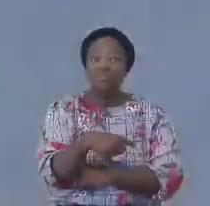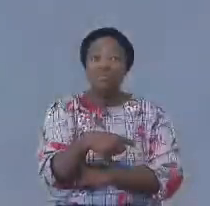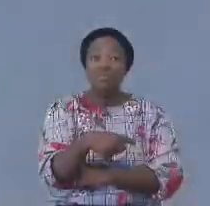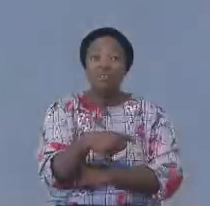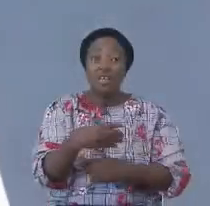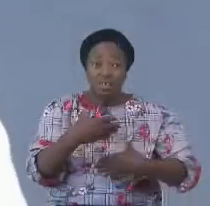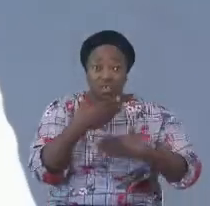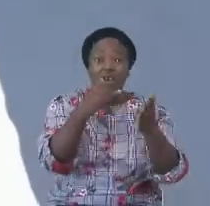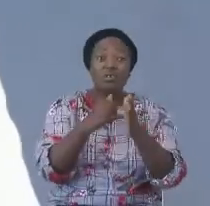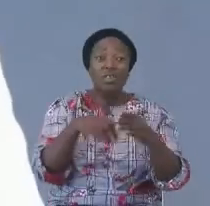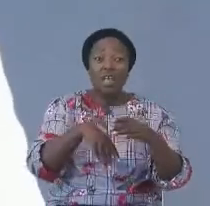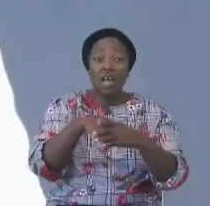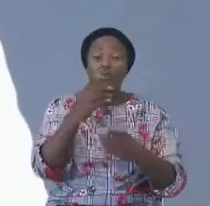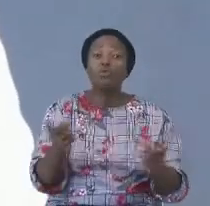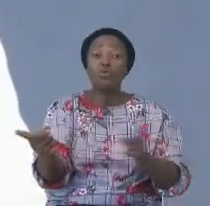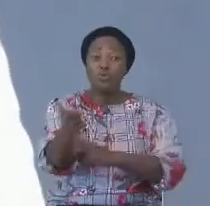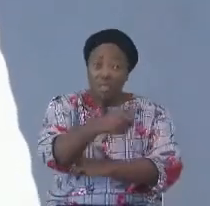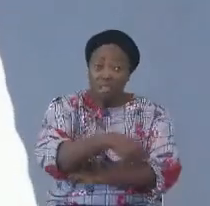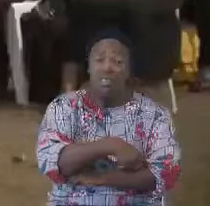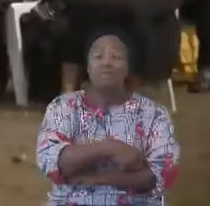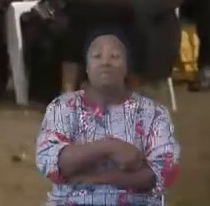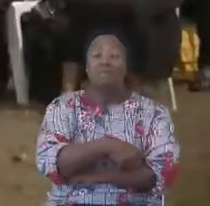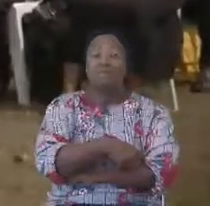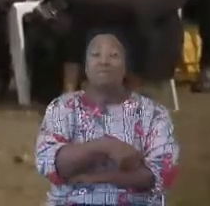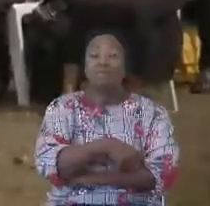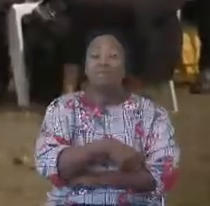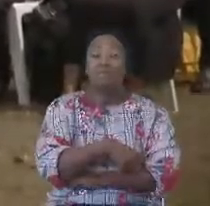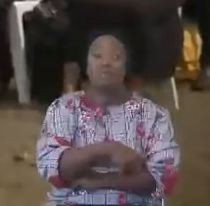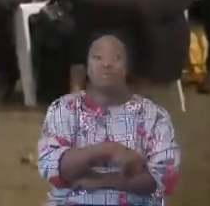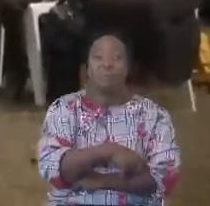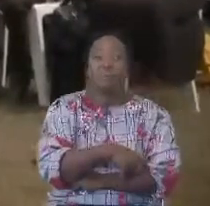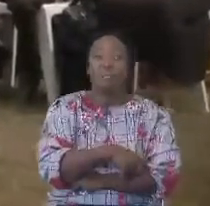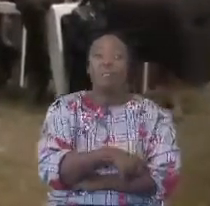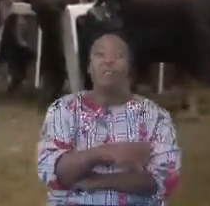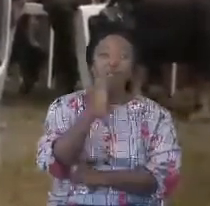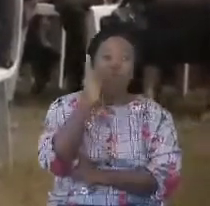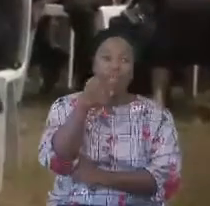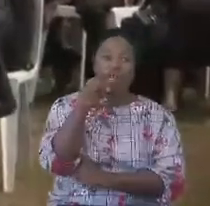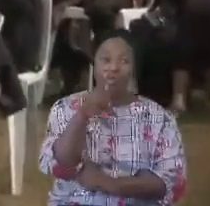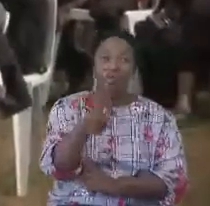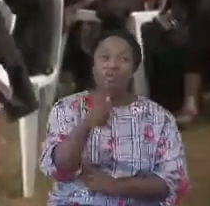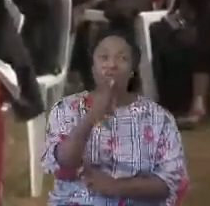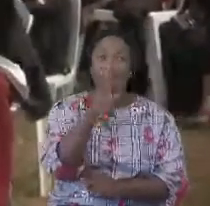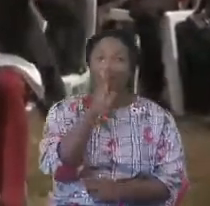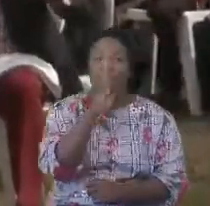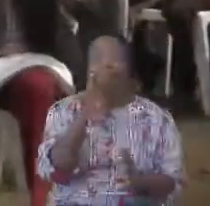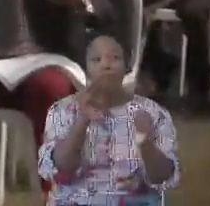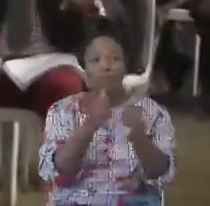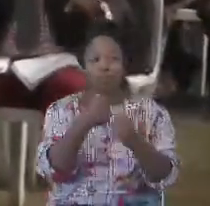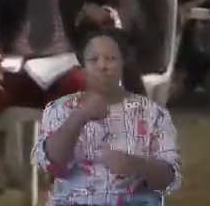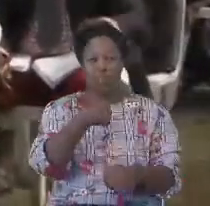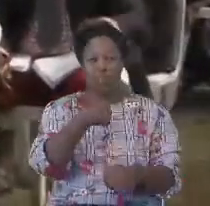today. Somebody shout, today. Shout it out, today.